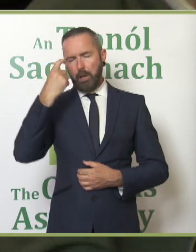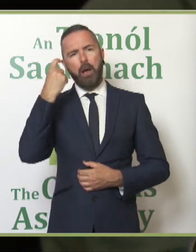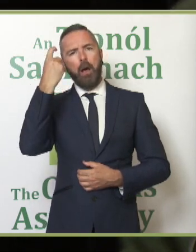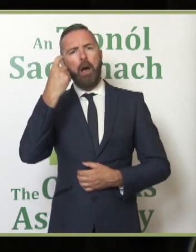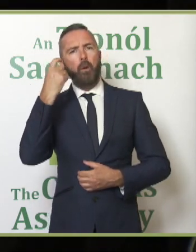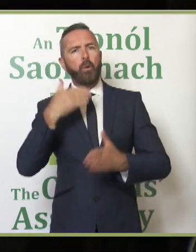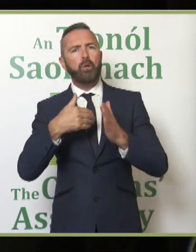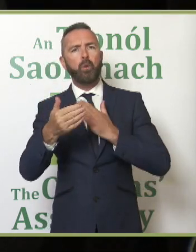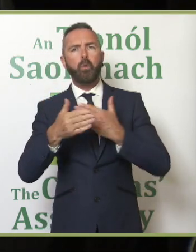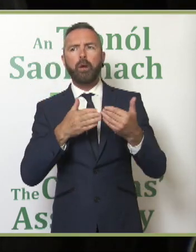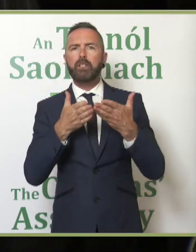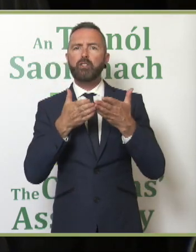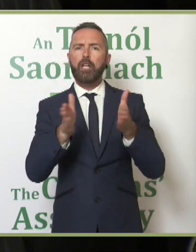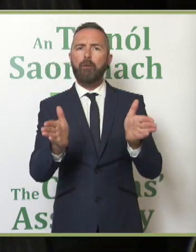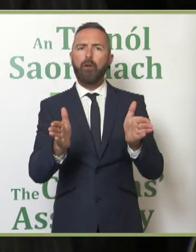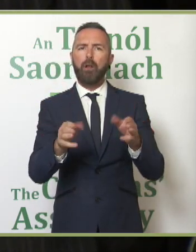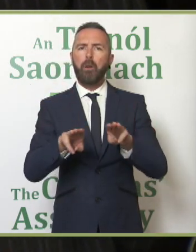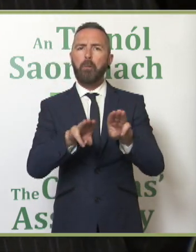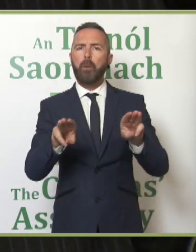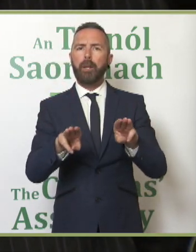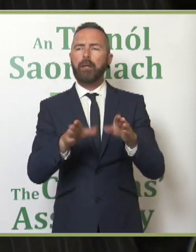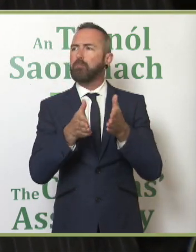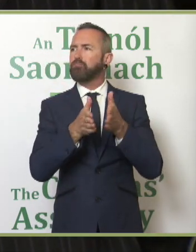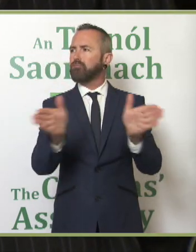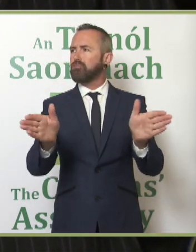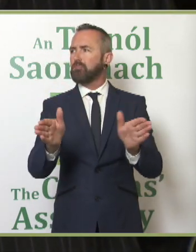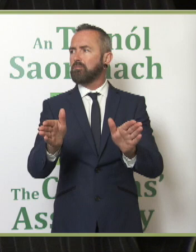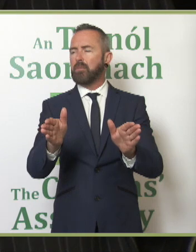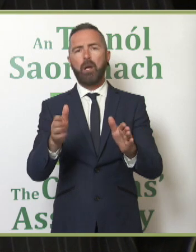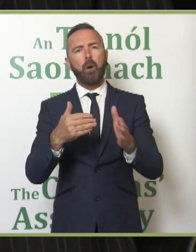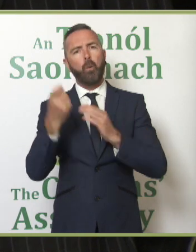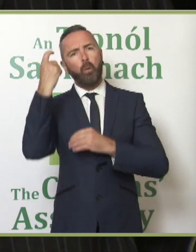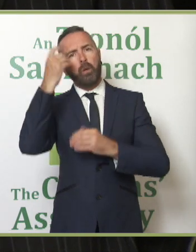selection of the general public would come up with